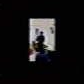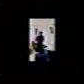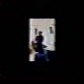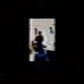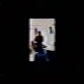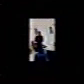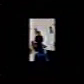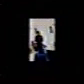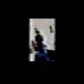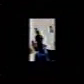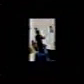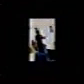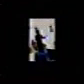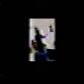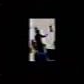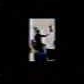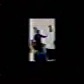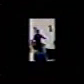Amen.